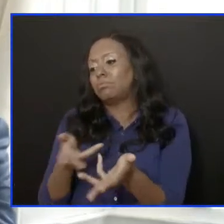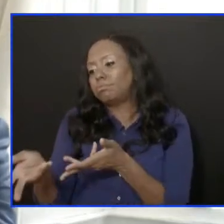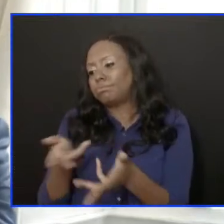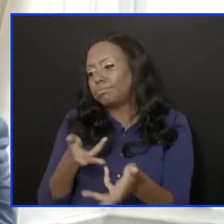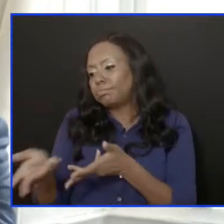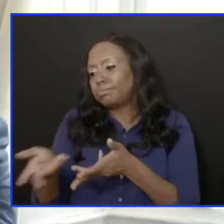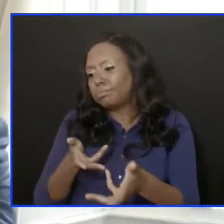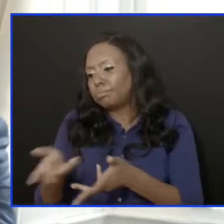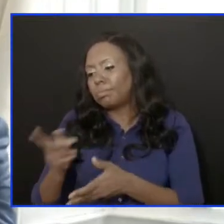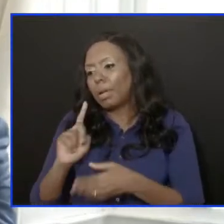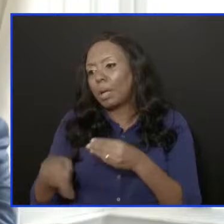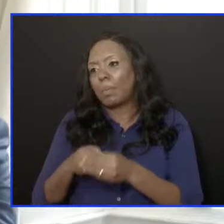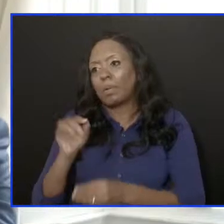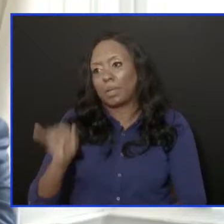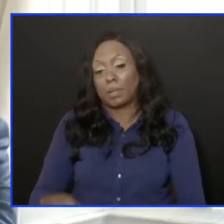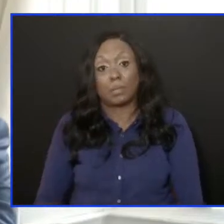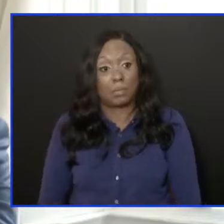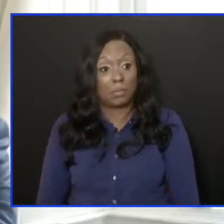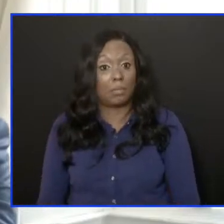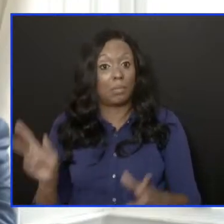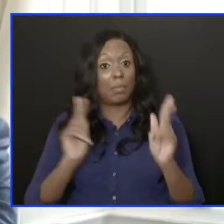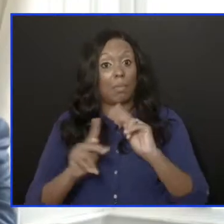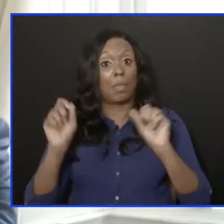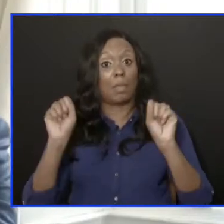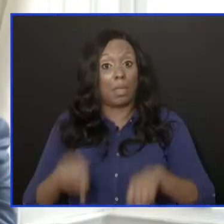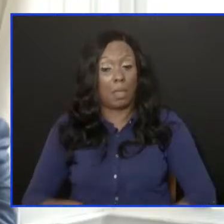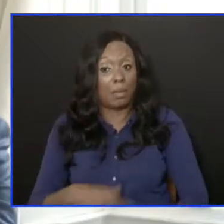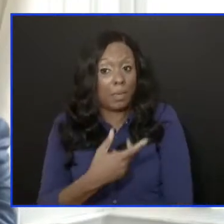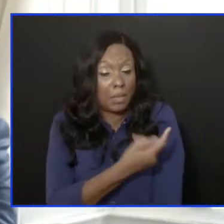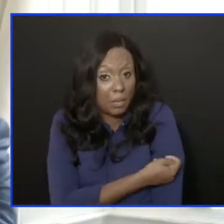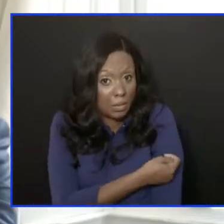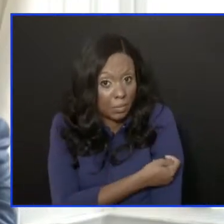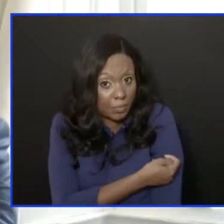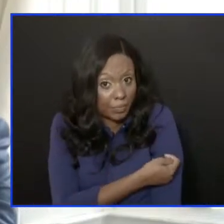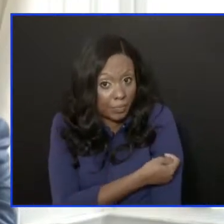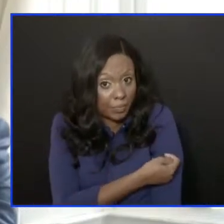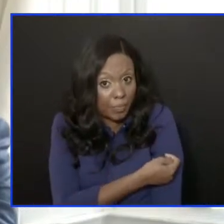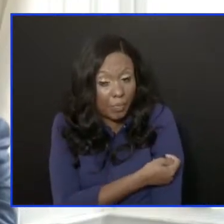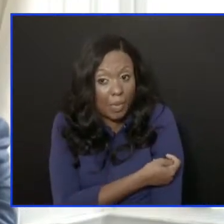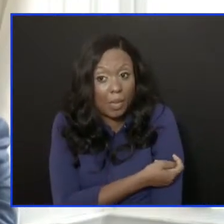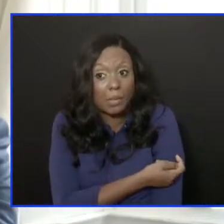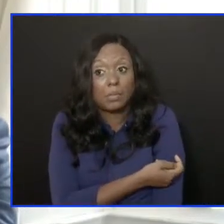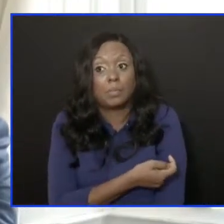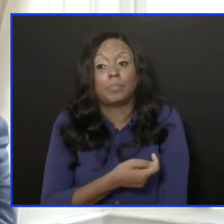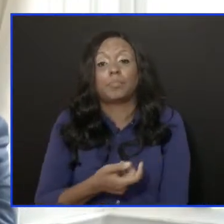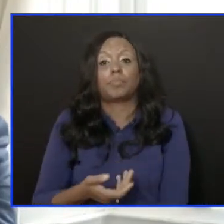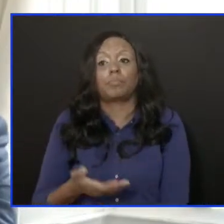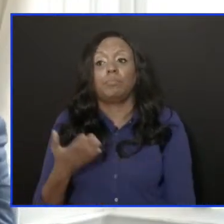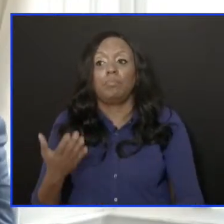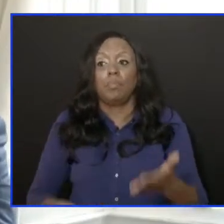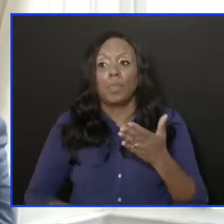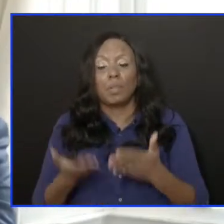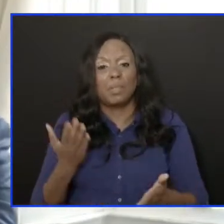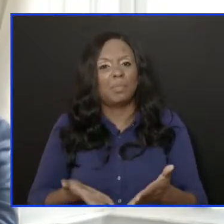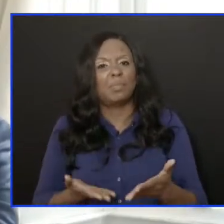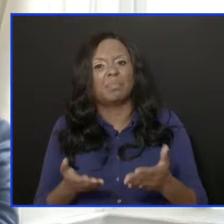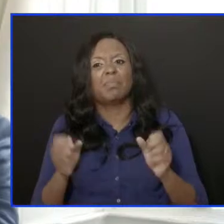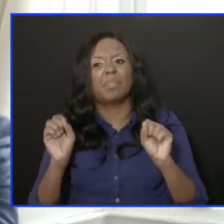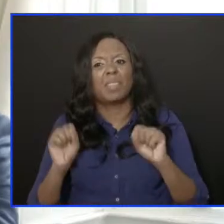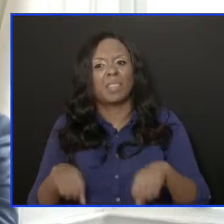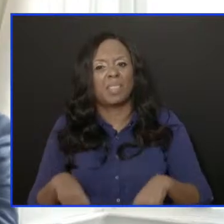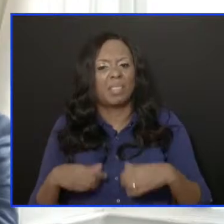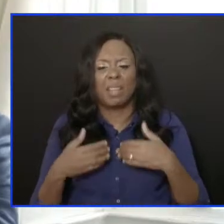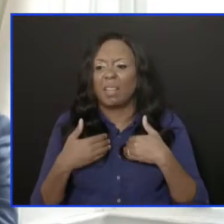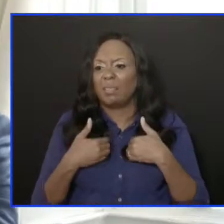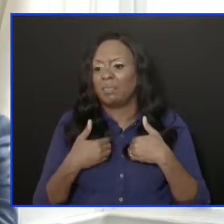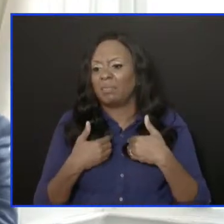this particular fact. So yes, people can be vaccinated. Yes, and they may get mild symptoms, and most of them will get mild symptoms.